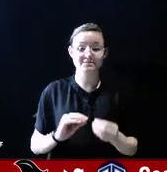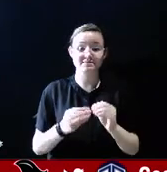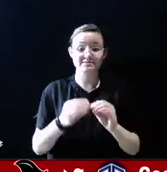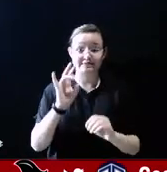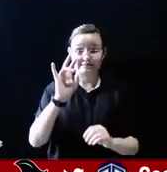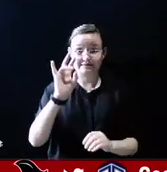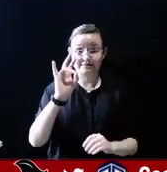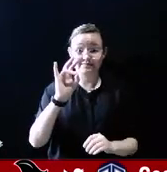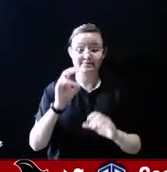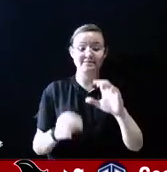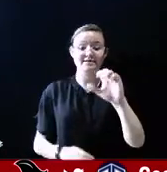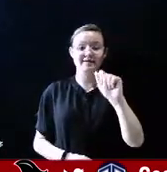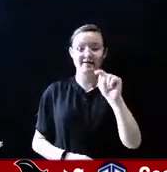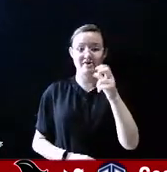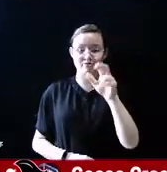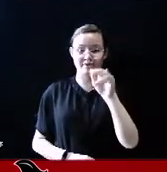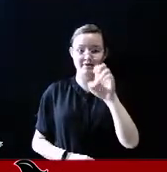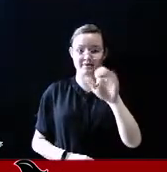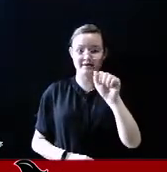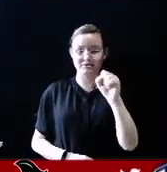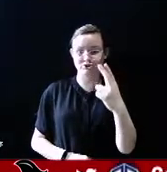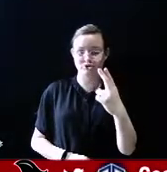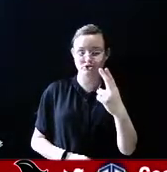Seventh, Catherine Cash.